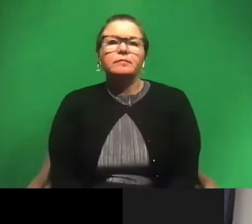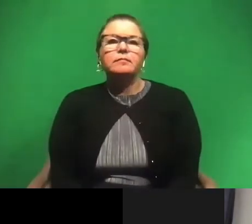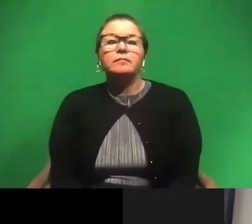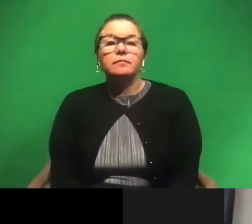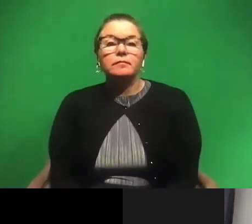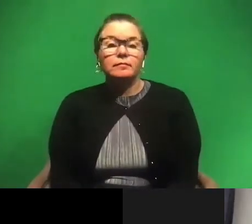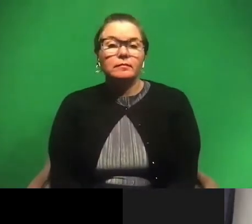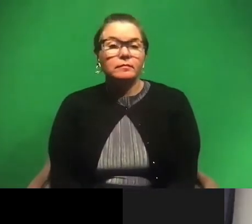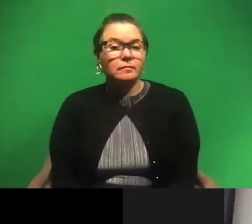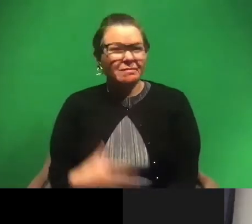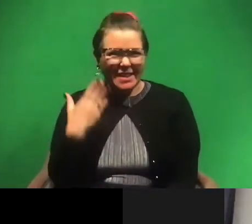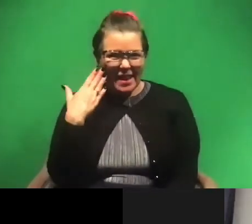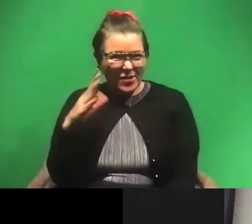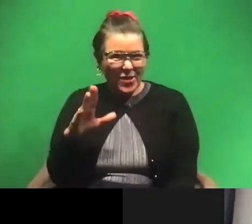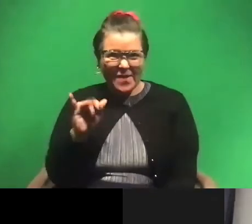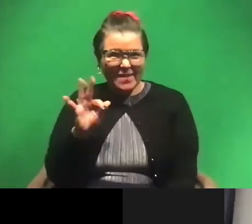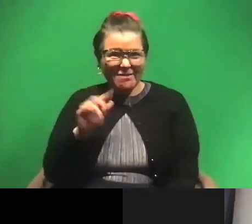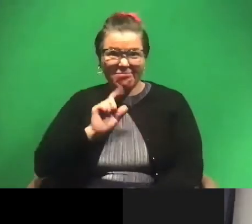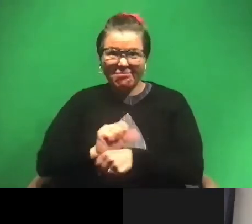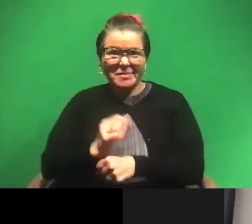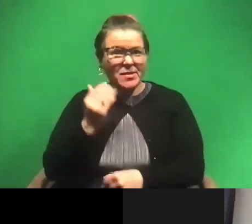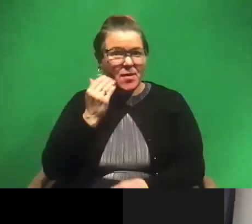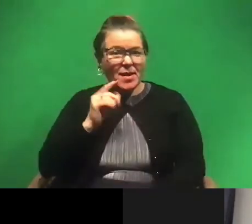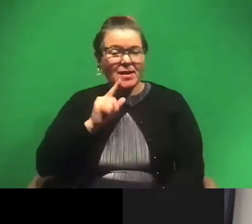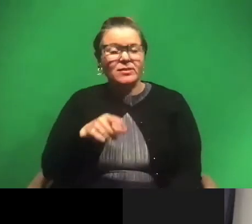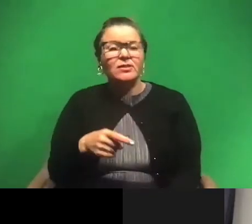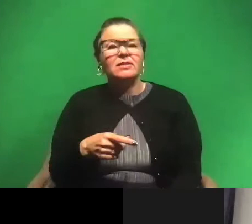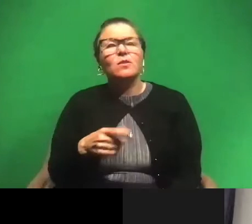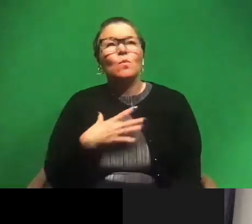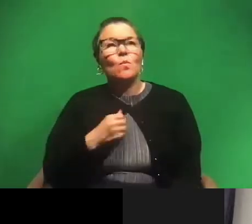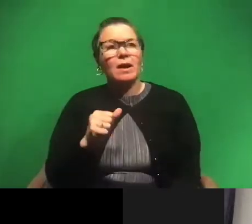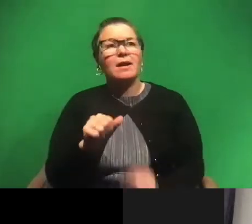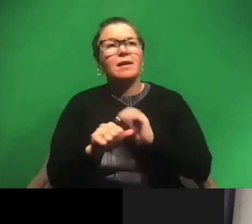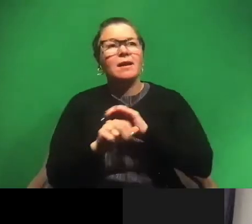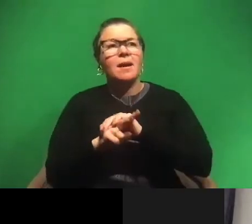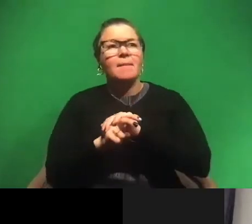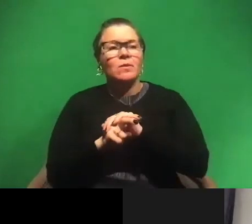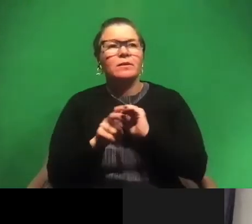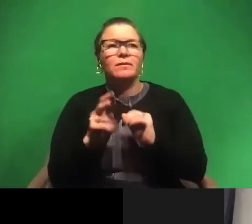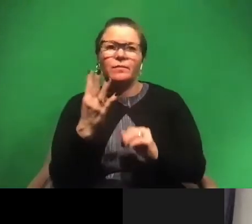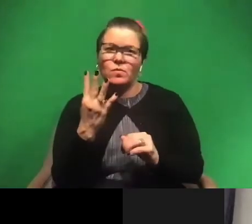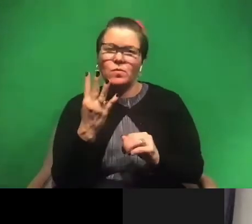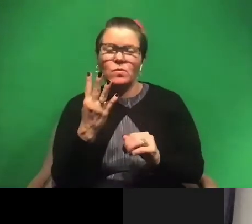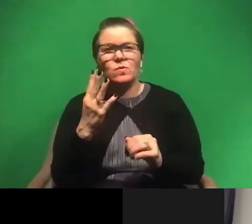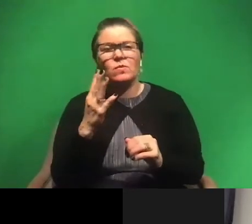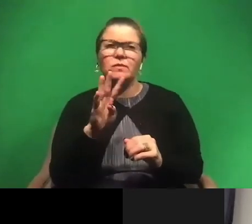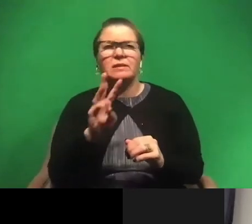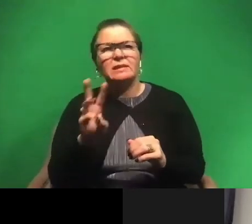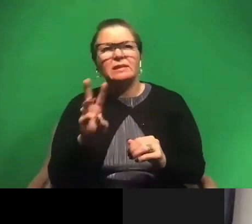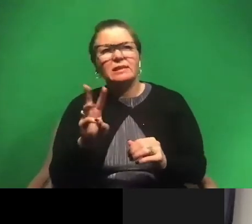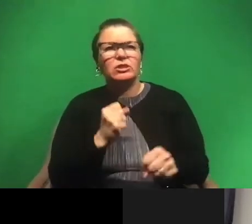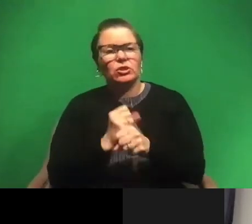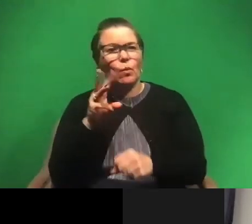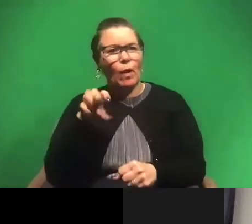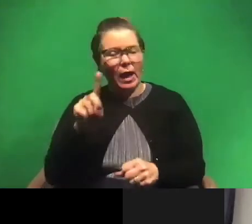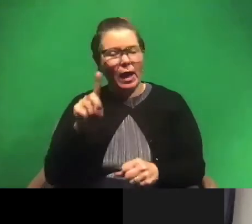I don't know if we really know. It takes white abalone about 4 to 6 years in the wild, just until they can make their own